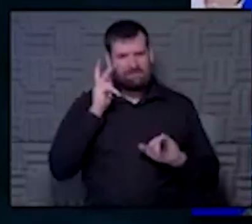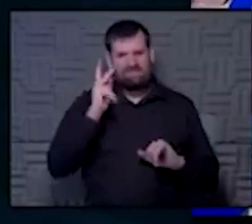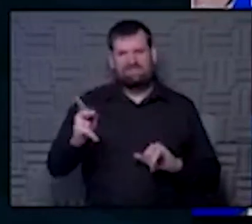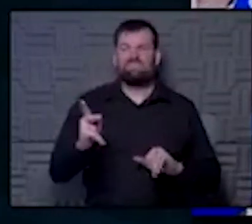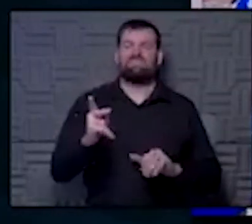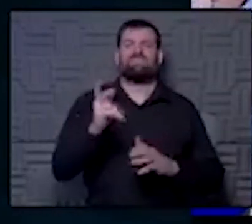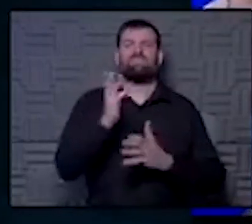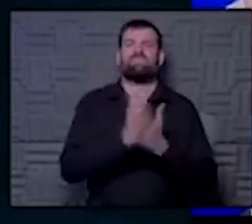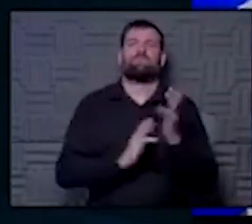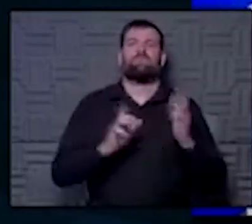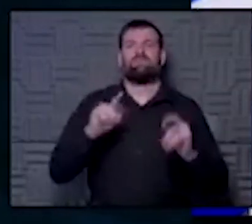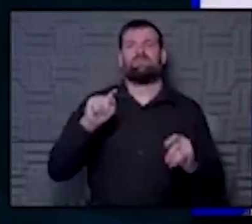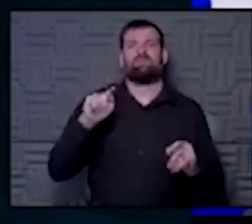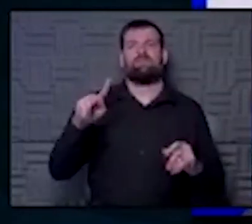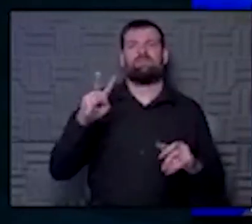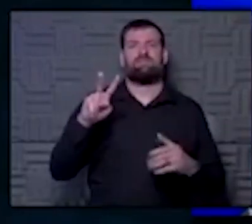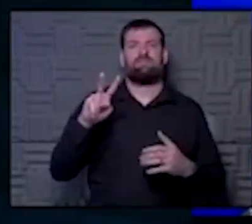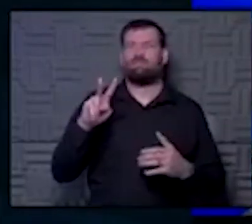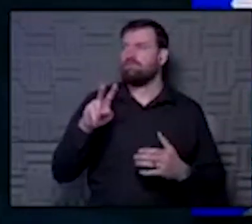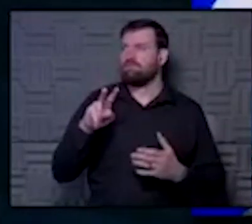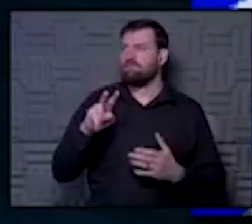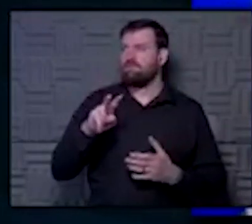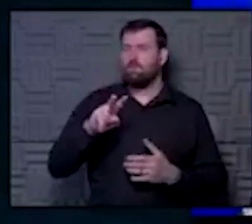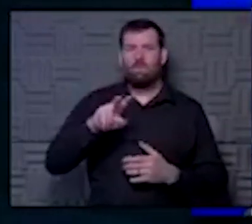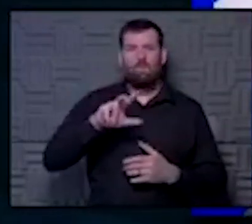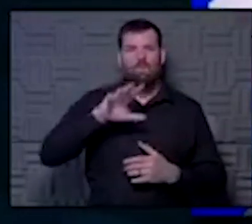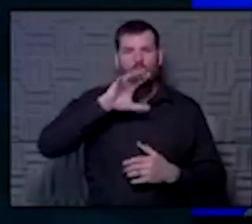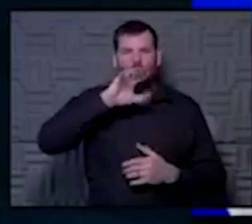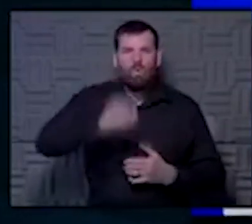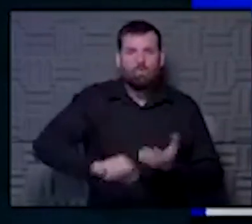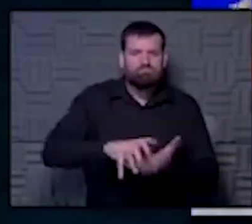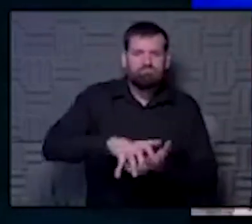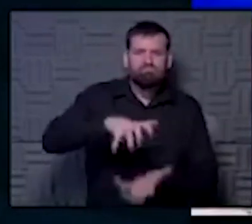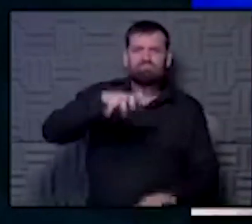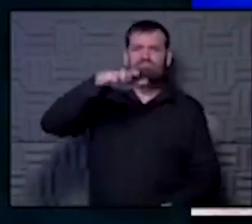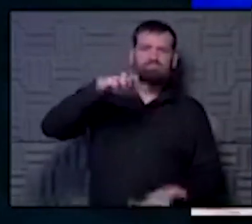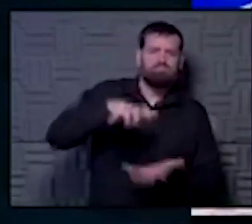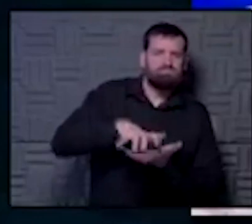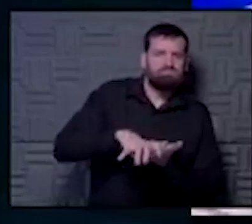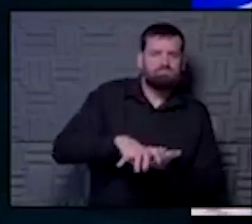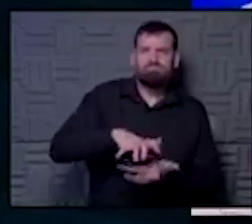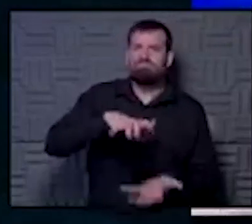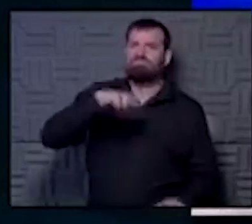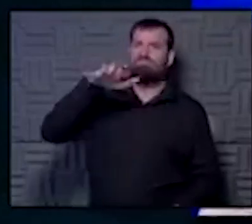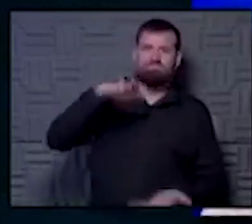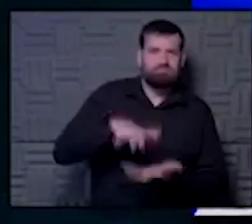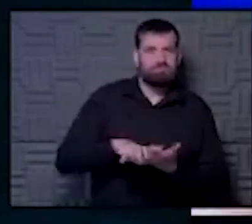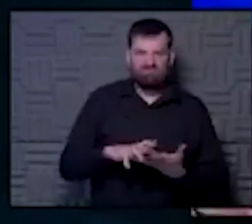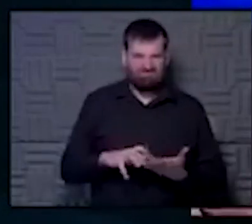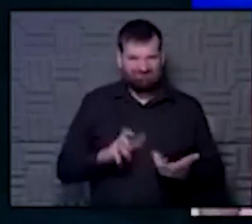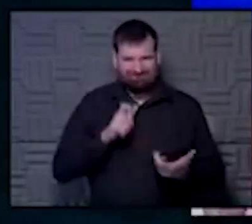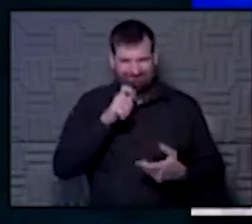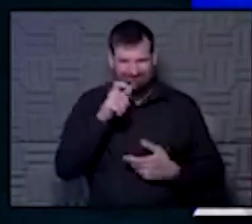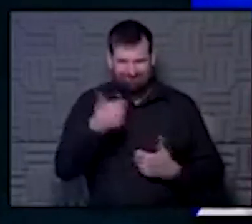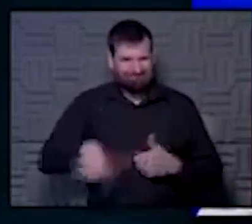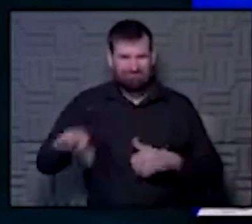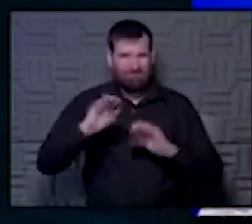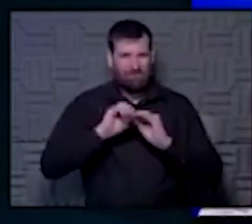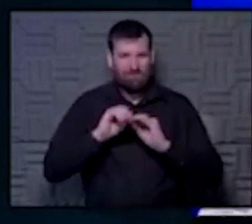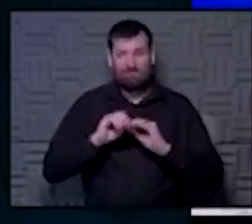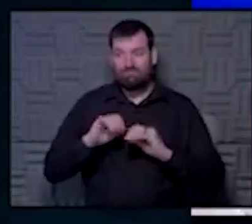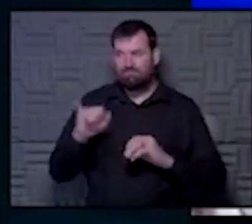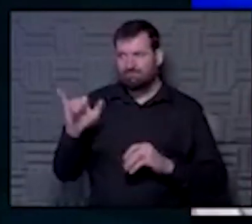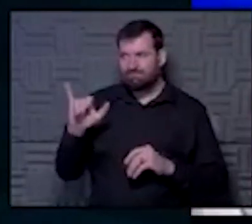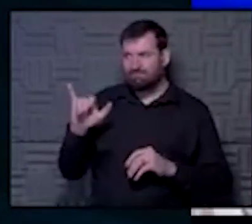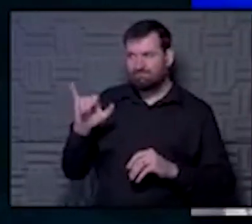the shows. And somebody they still got some of those old vents with the pistons moving up and down, and that's not how it works anymore. It's like you're doing kind of a